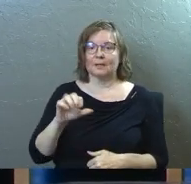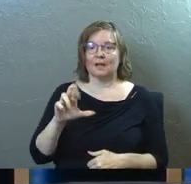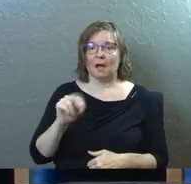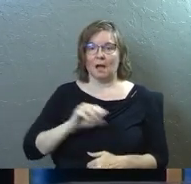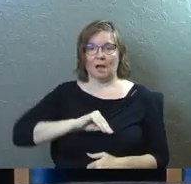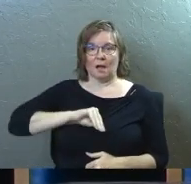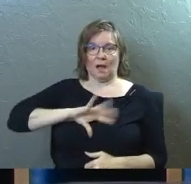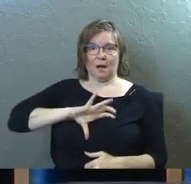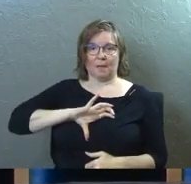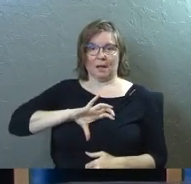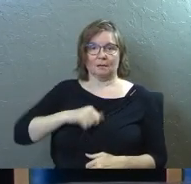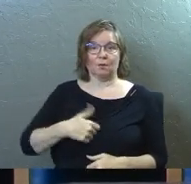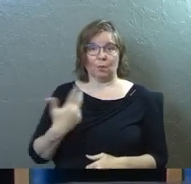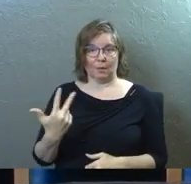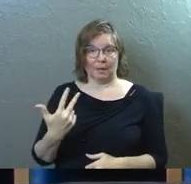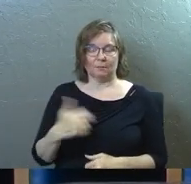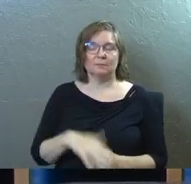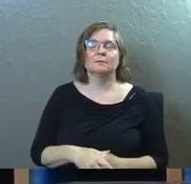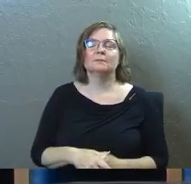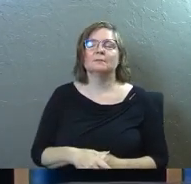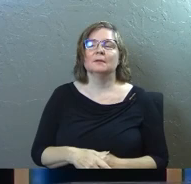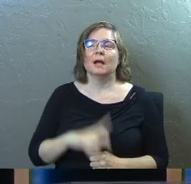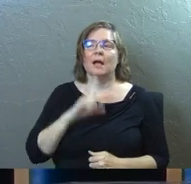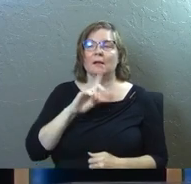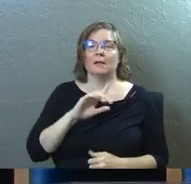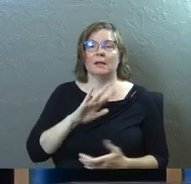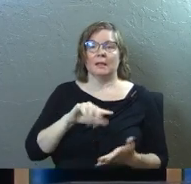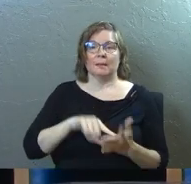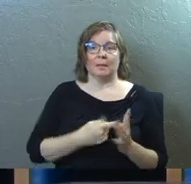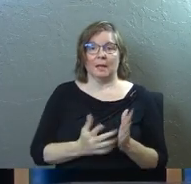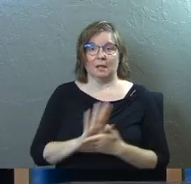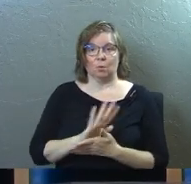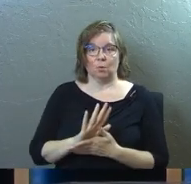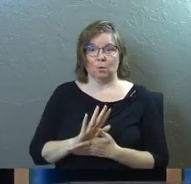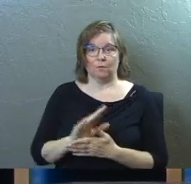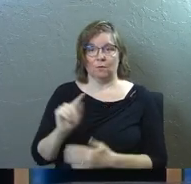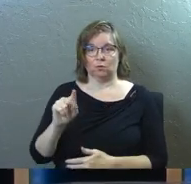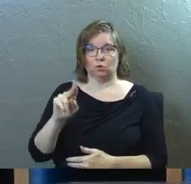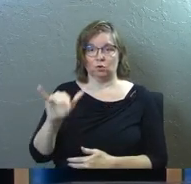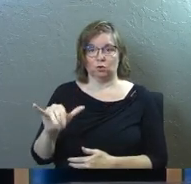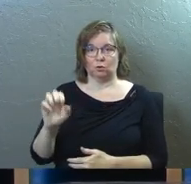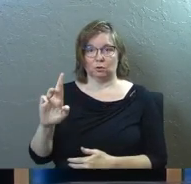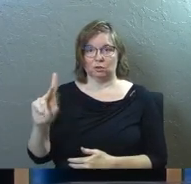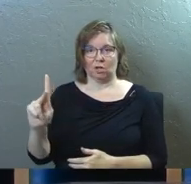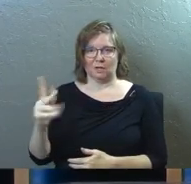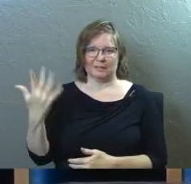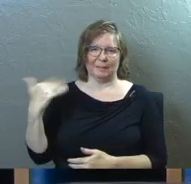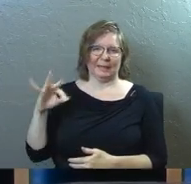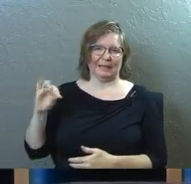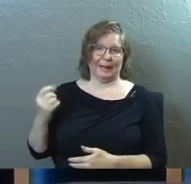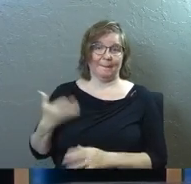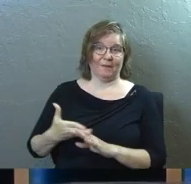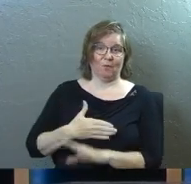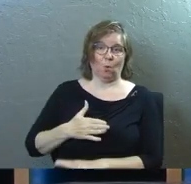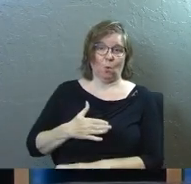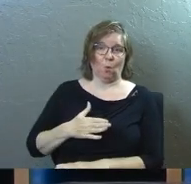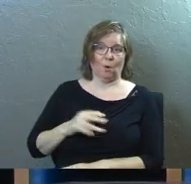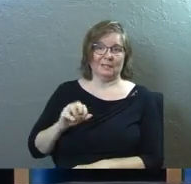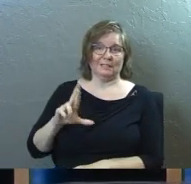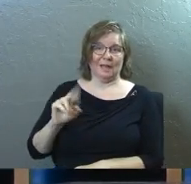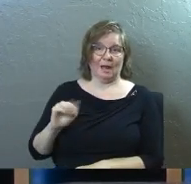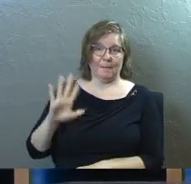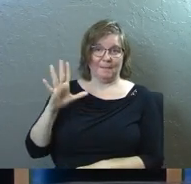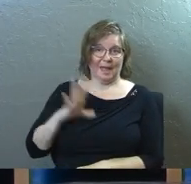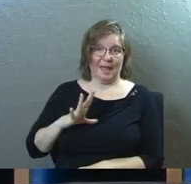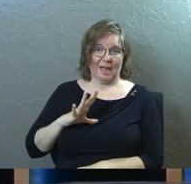Man 3 the other day. And at the beginning of the movie, there's this scene where Tony Stark, it's like back in the 90s, and it's before he's Iron Man. And if you know much about